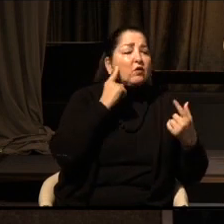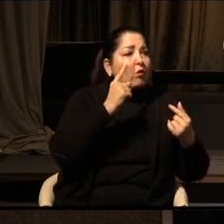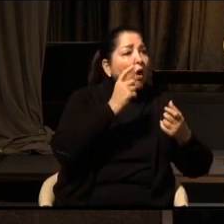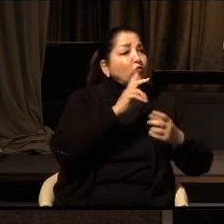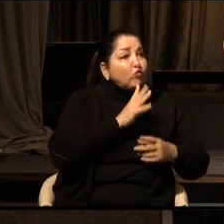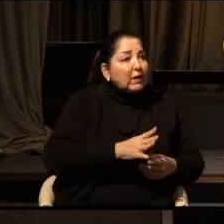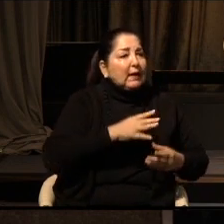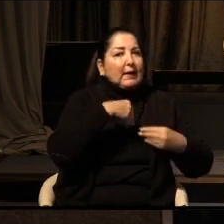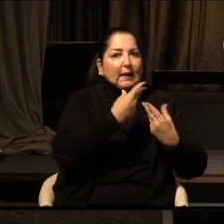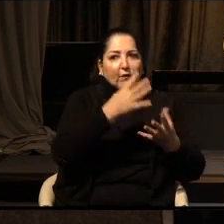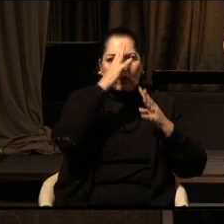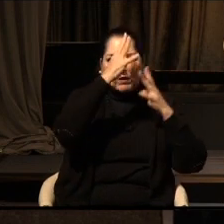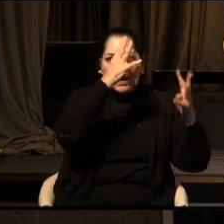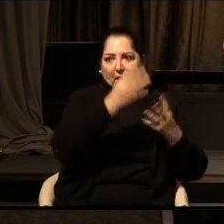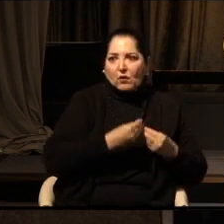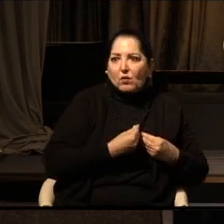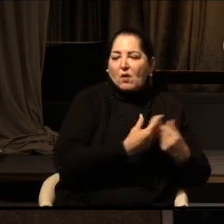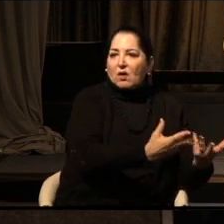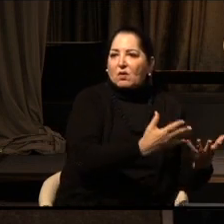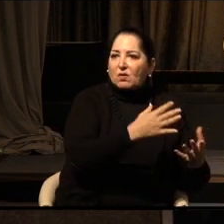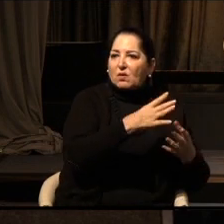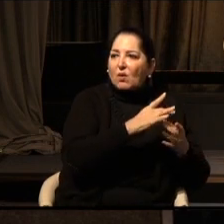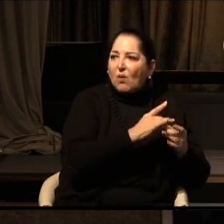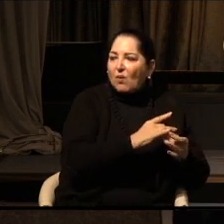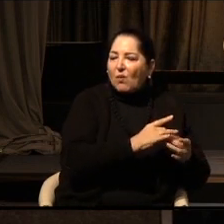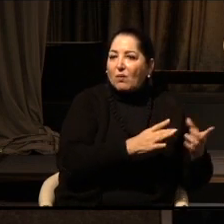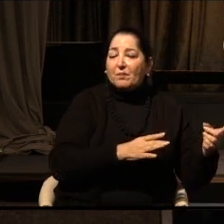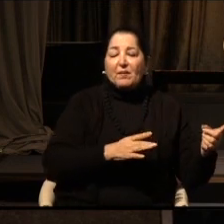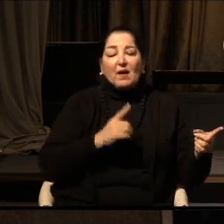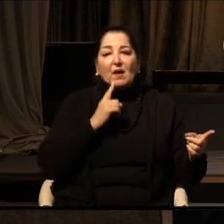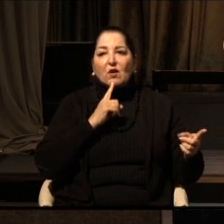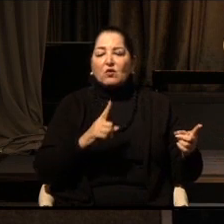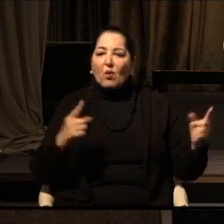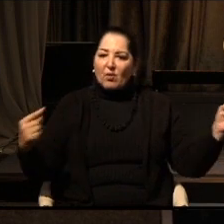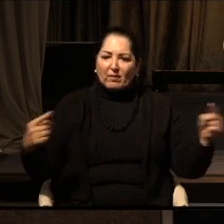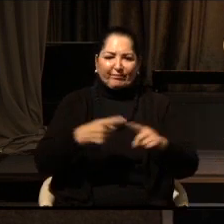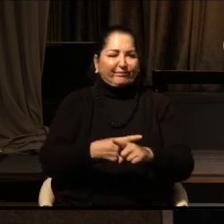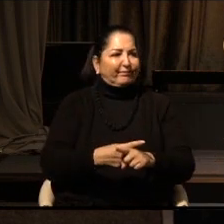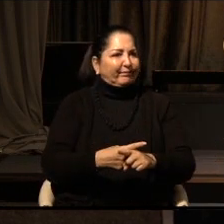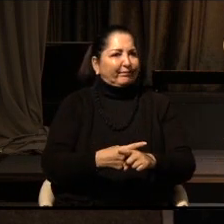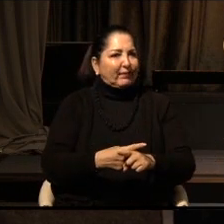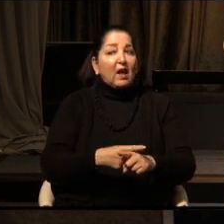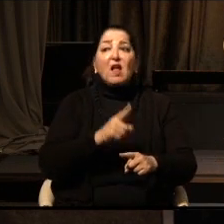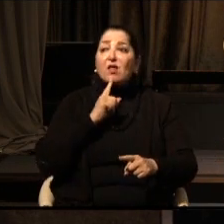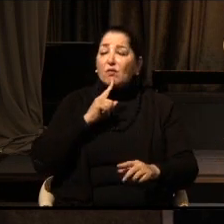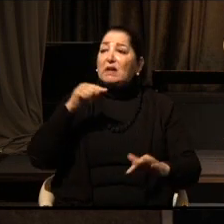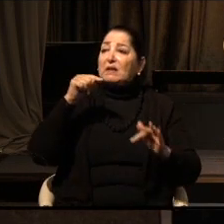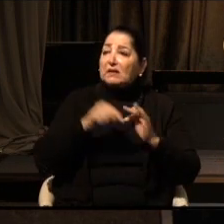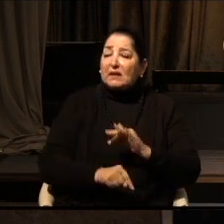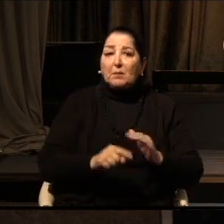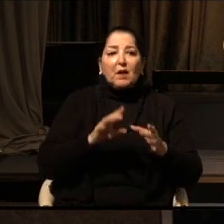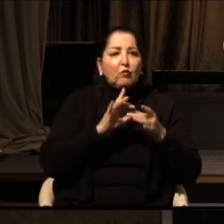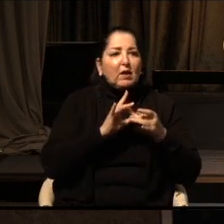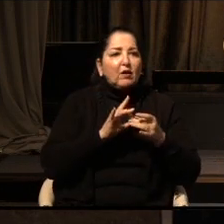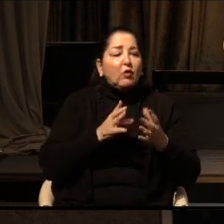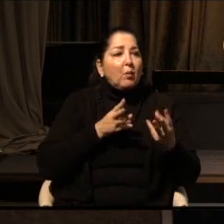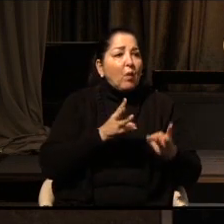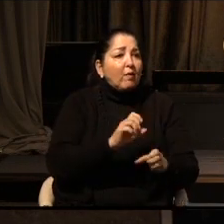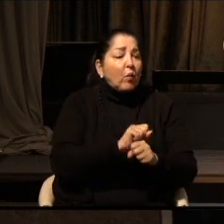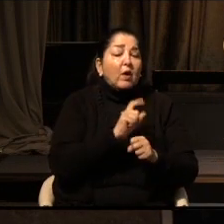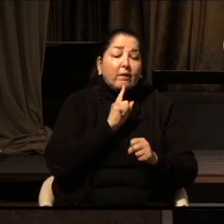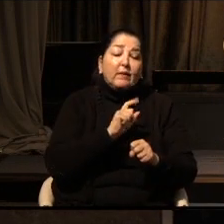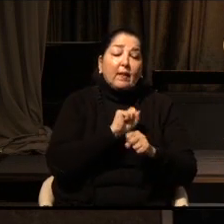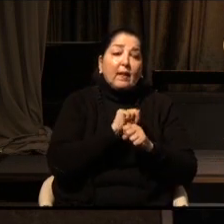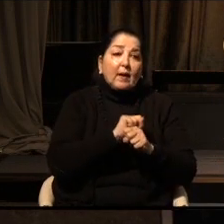a one-size-fits-one, individually crafted, deeply relational way of working is labor-intensive and not